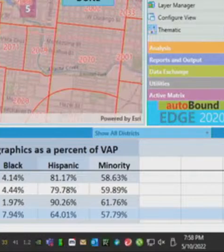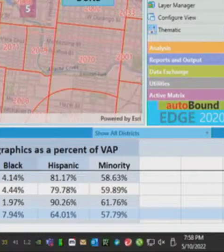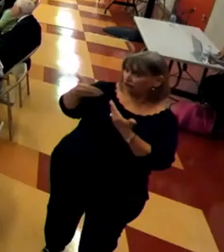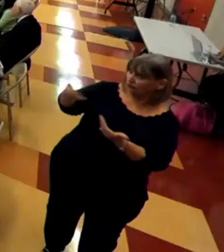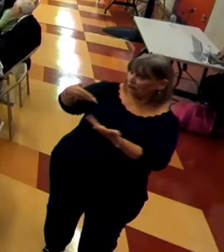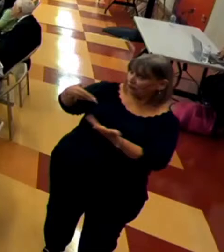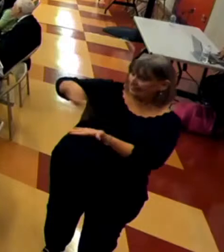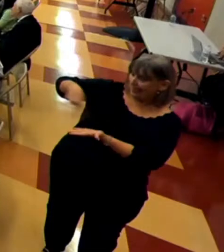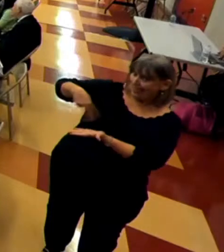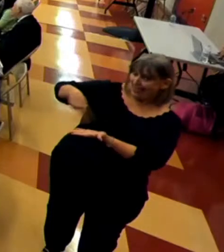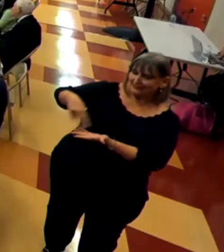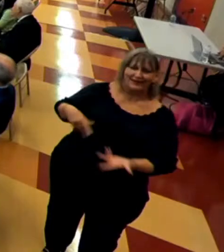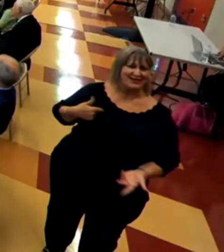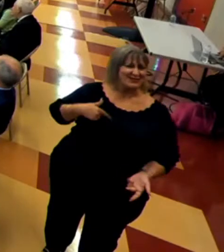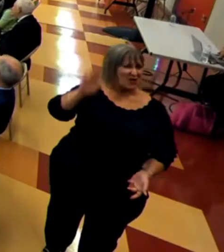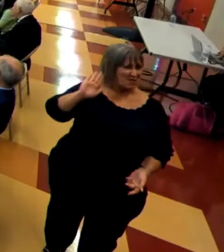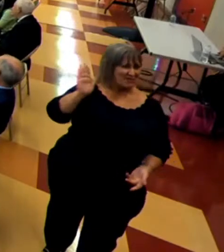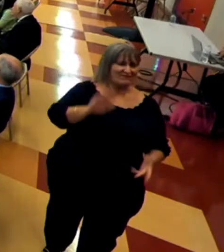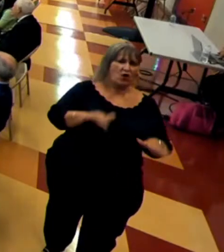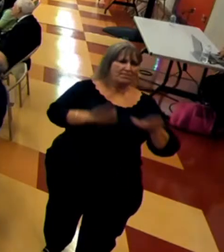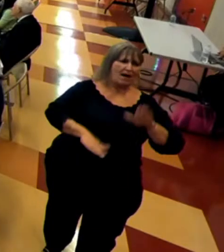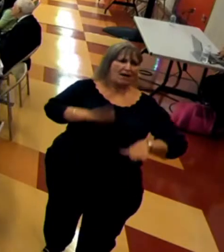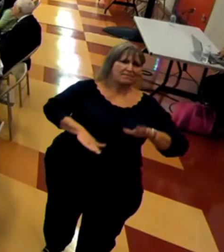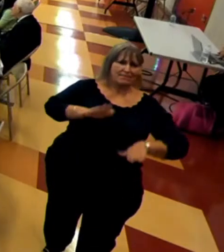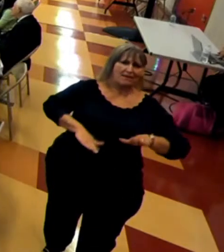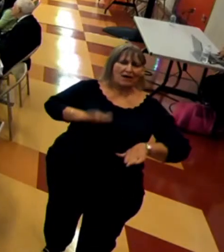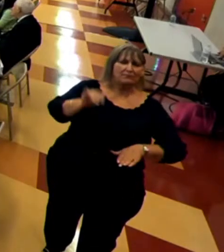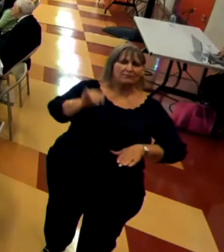Yes, it sounded like horses a while ago, so at least it's a little bit better.